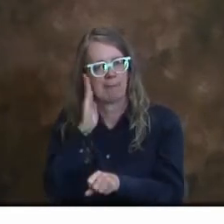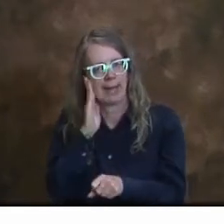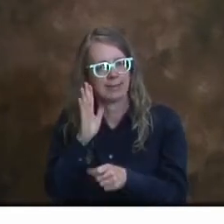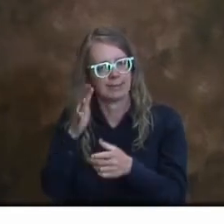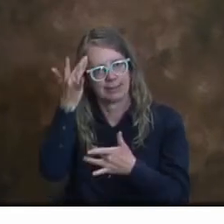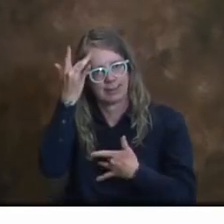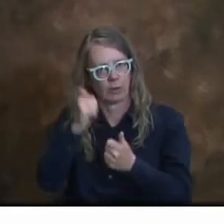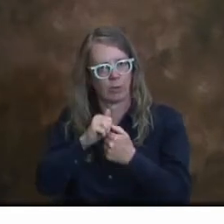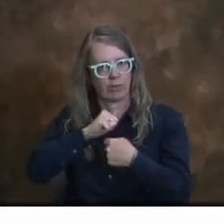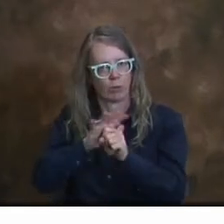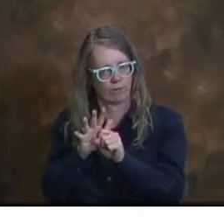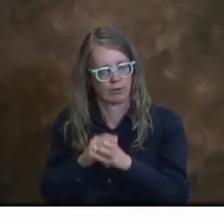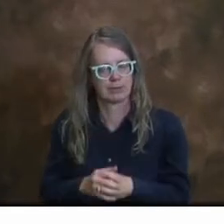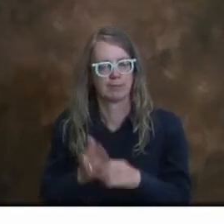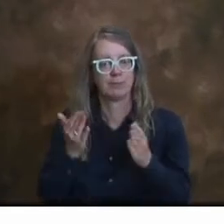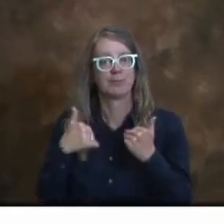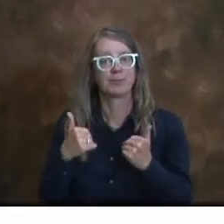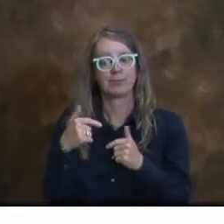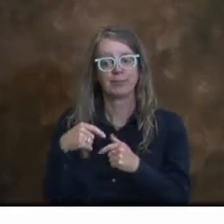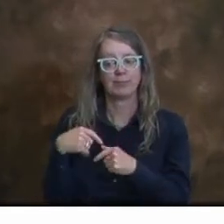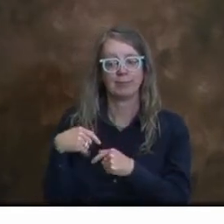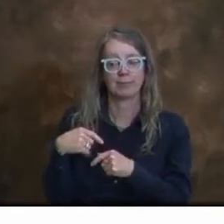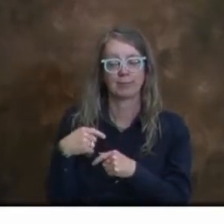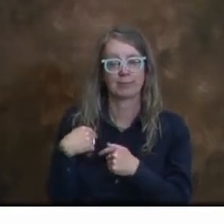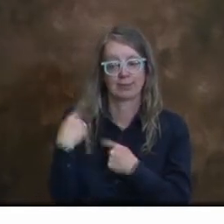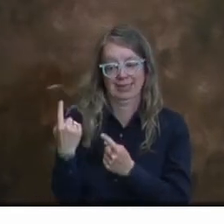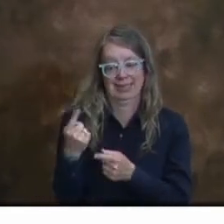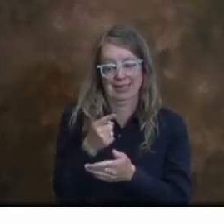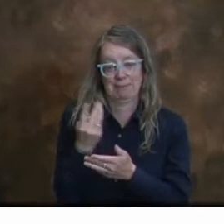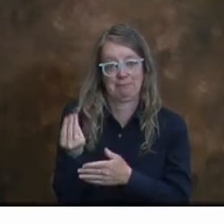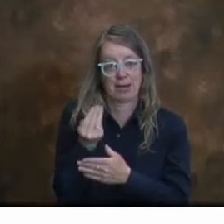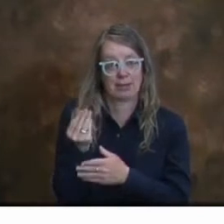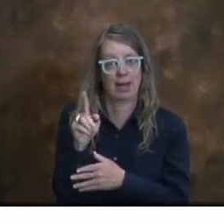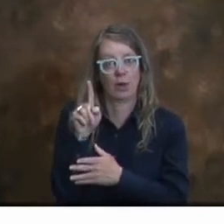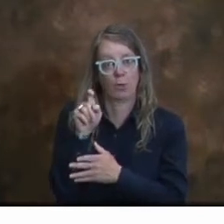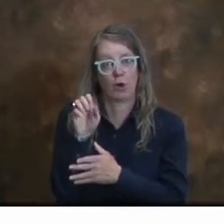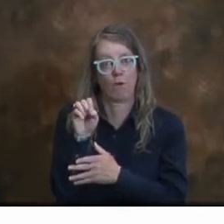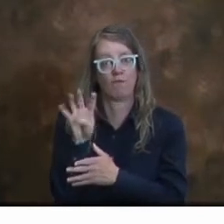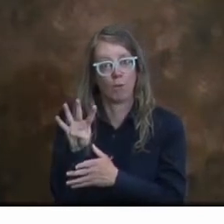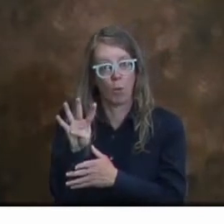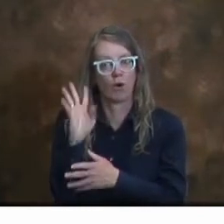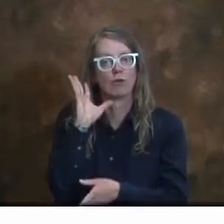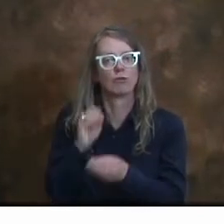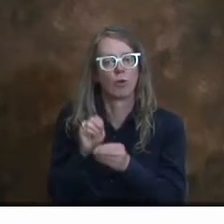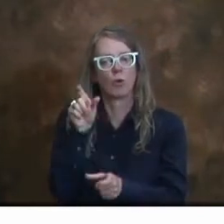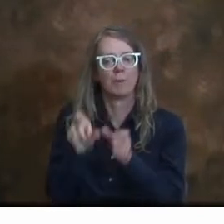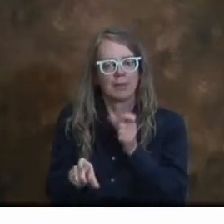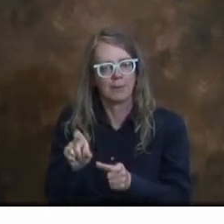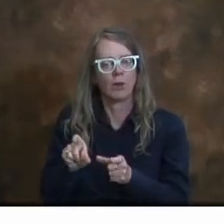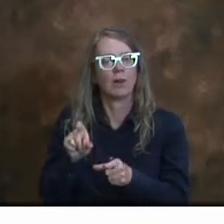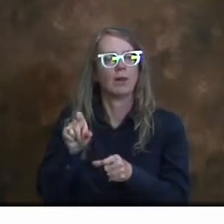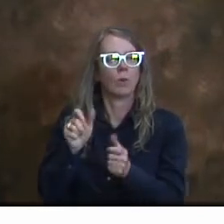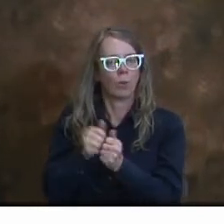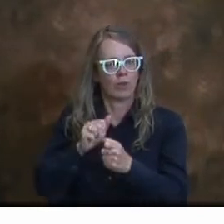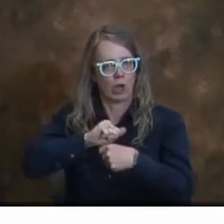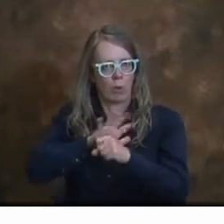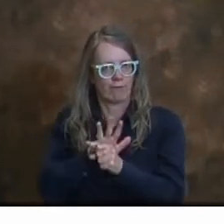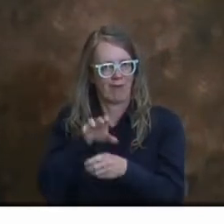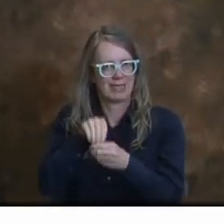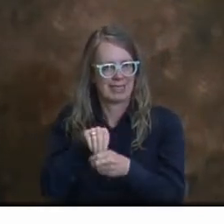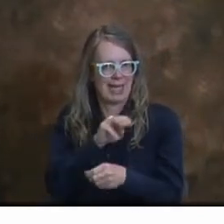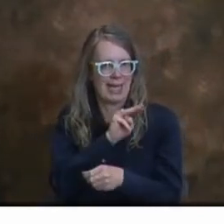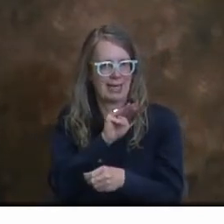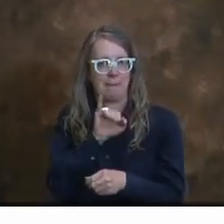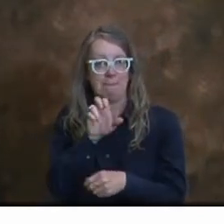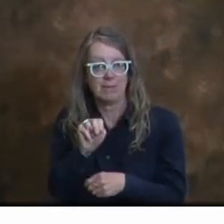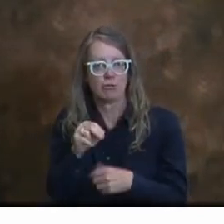there were 104 total patients with COVID-19 within the Mission Health System. This is